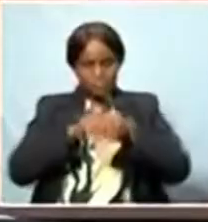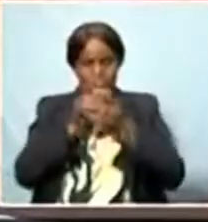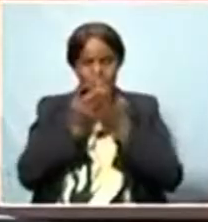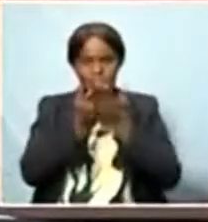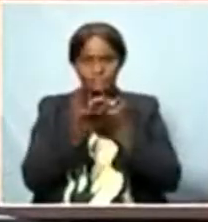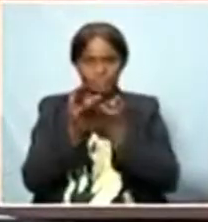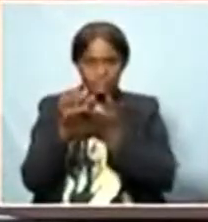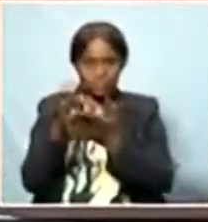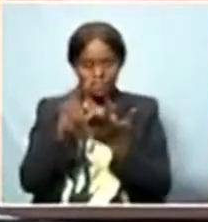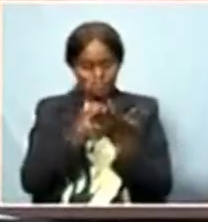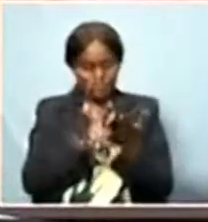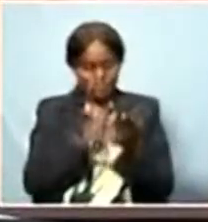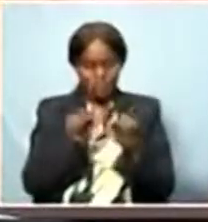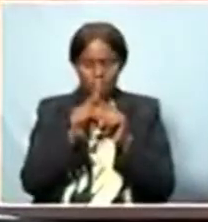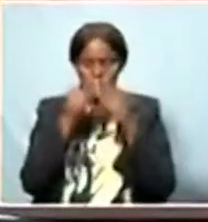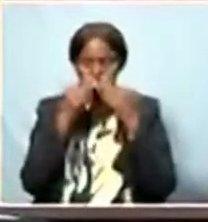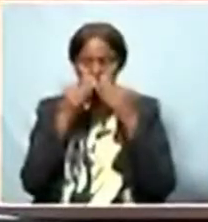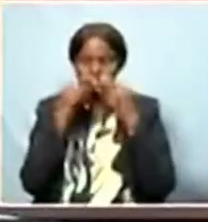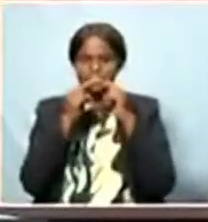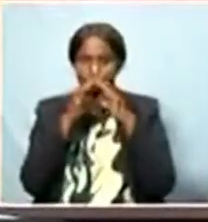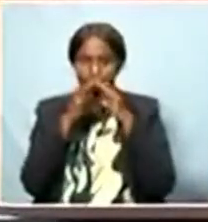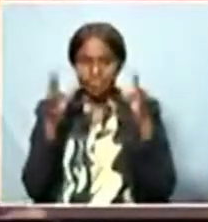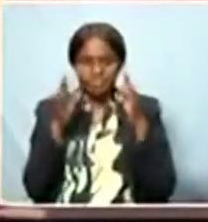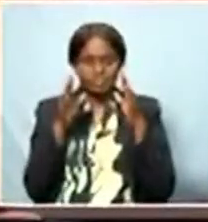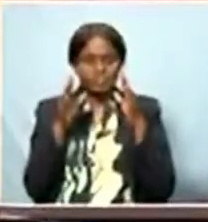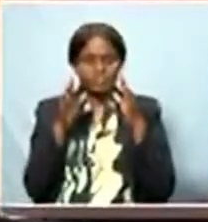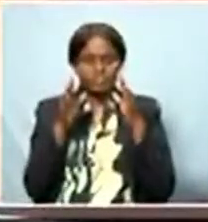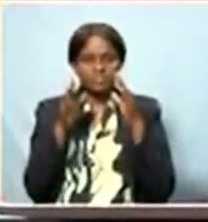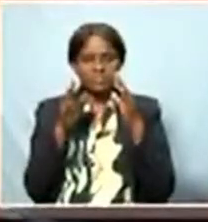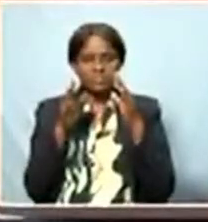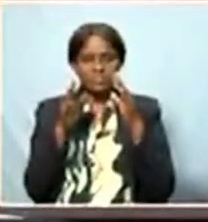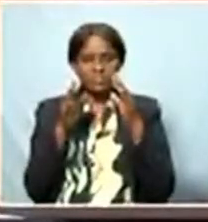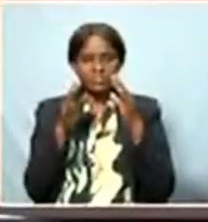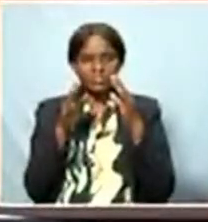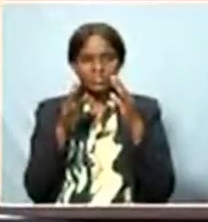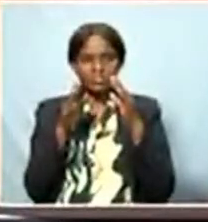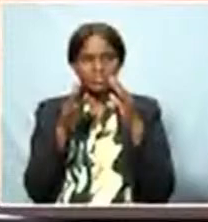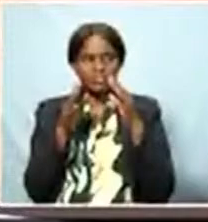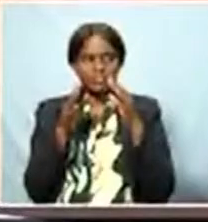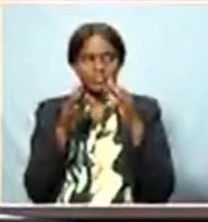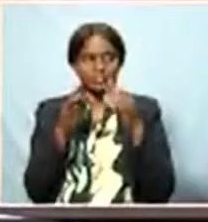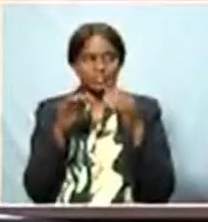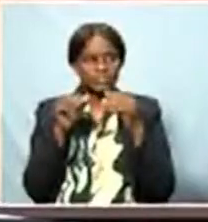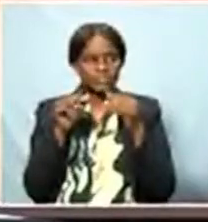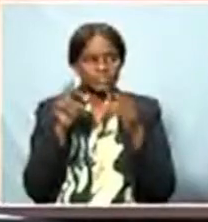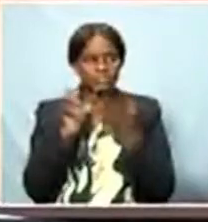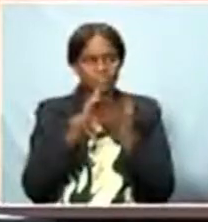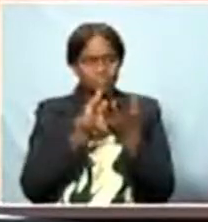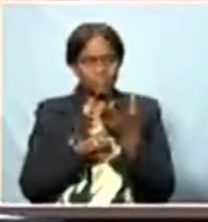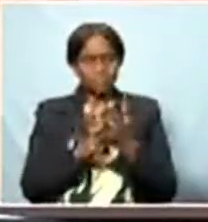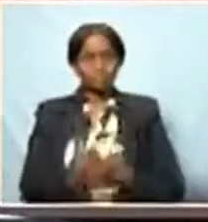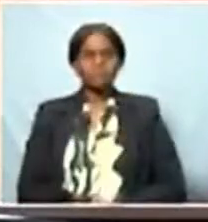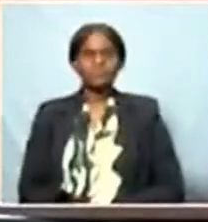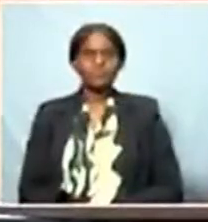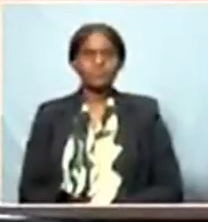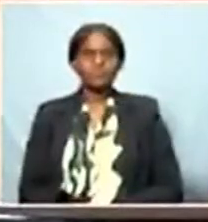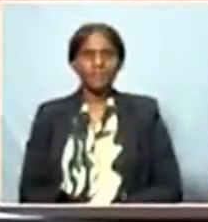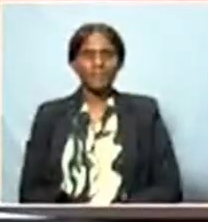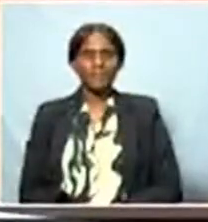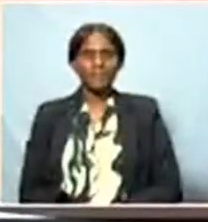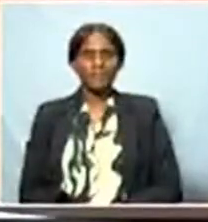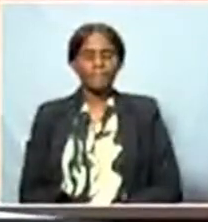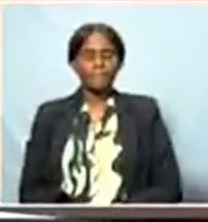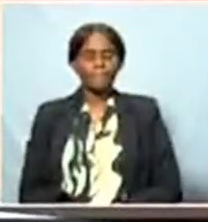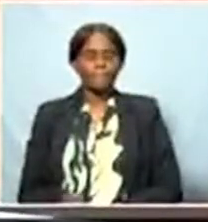of your reports, and we appreciate that the full report, the final report for the year ended 2024